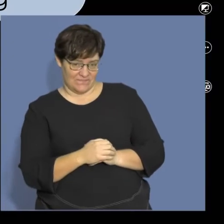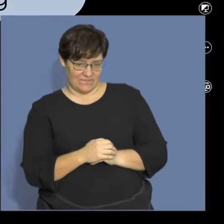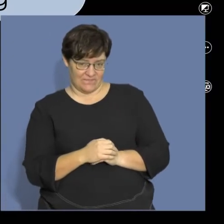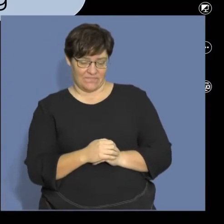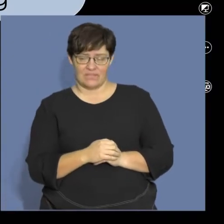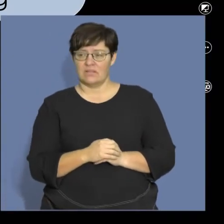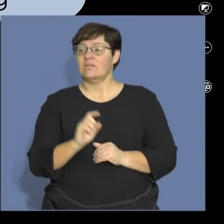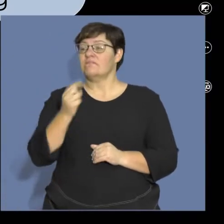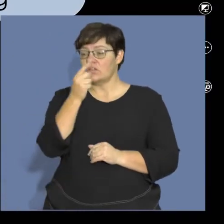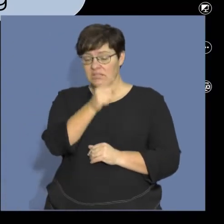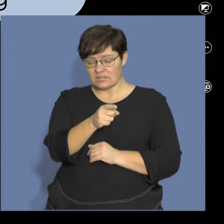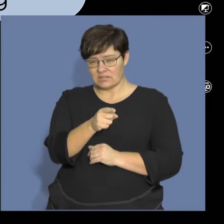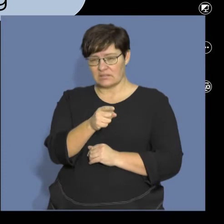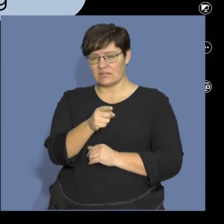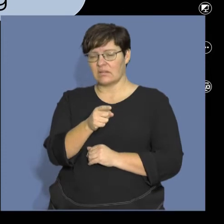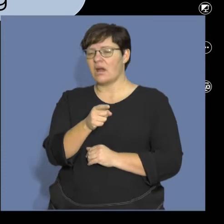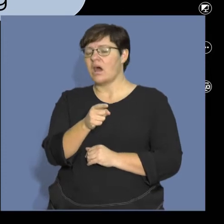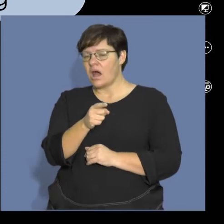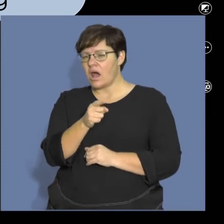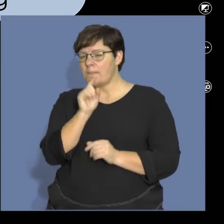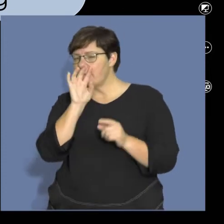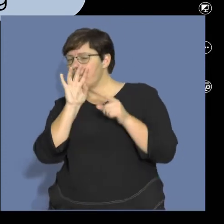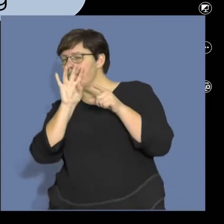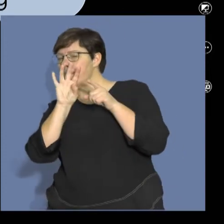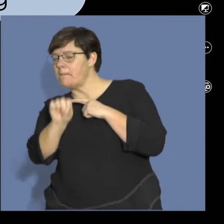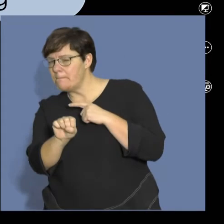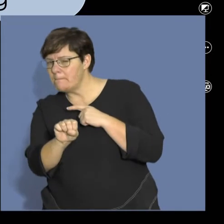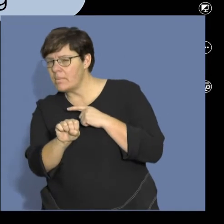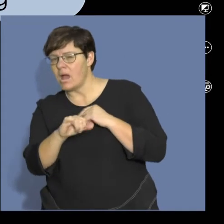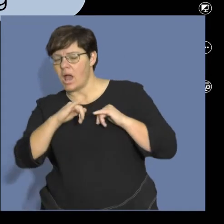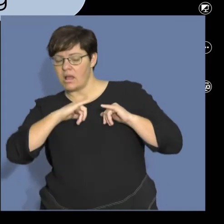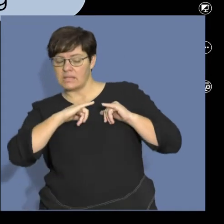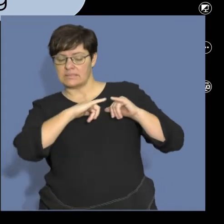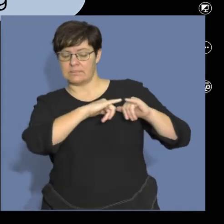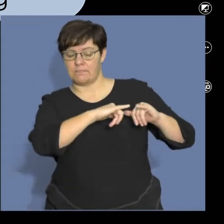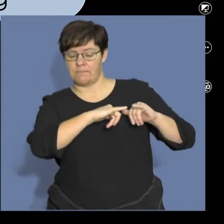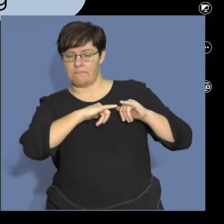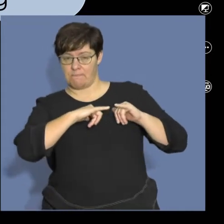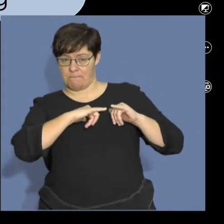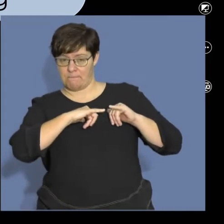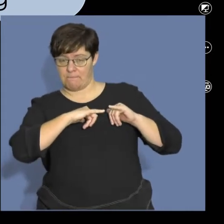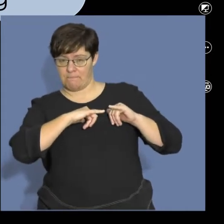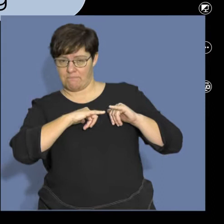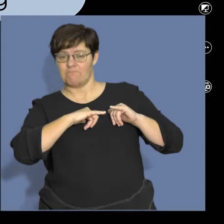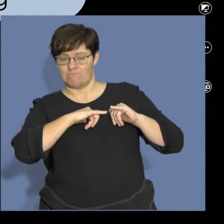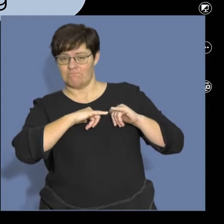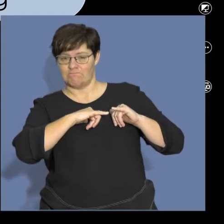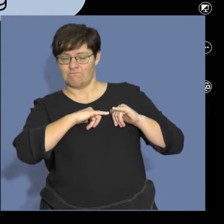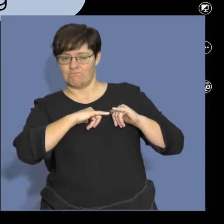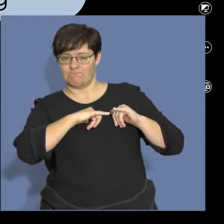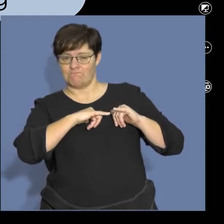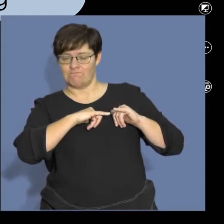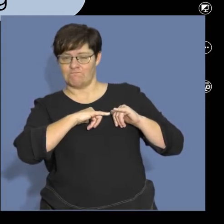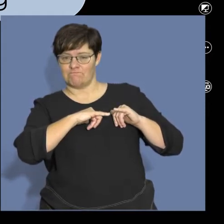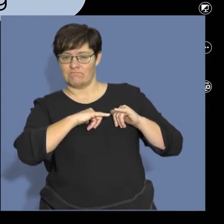of all, they must be able to recognize each other as mates.